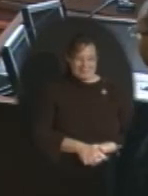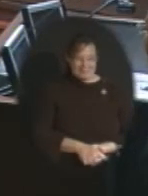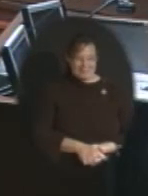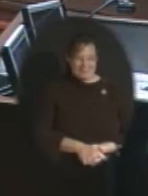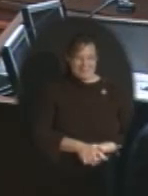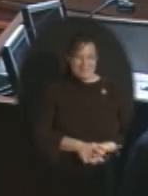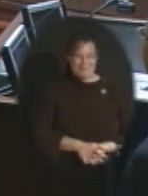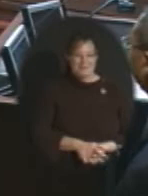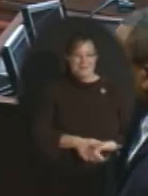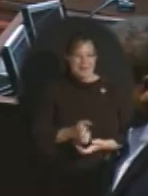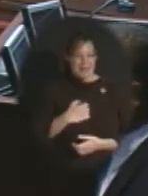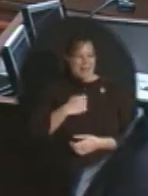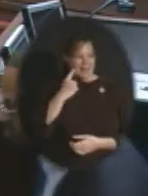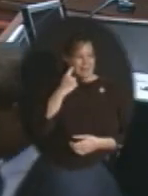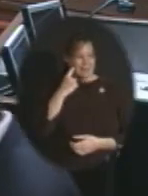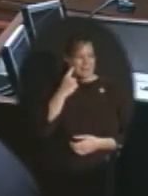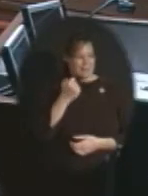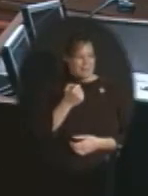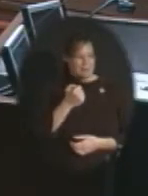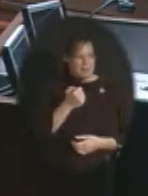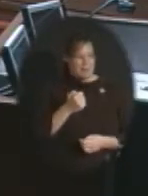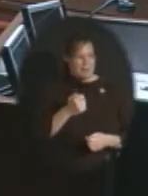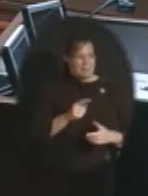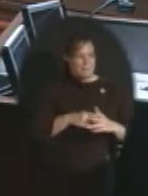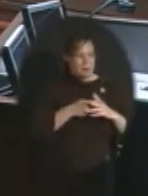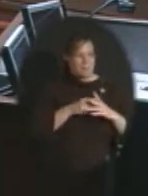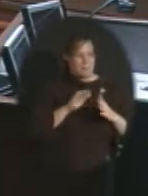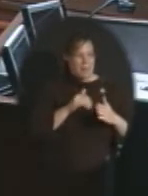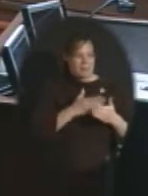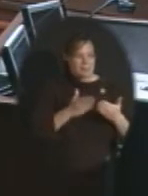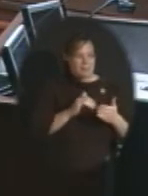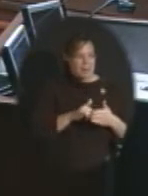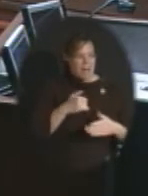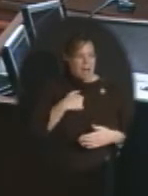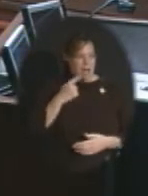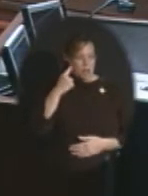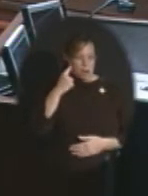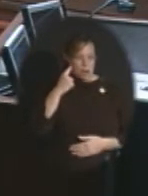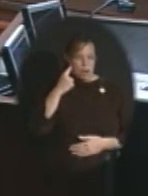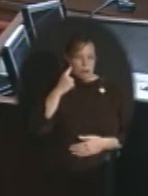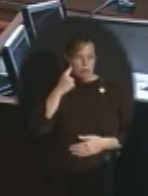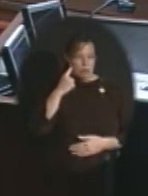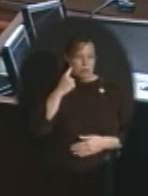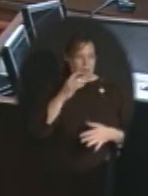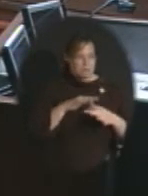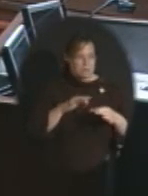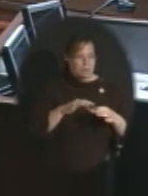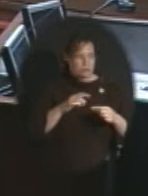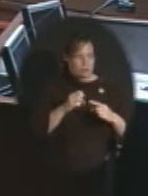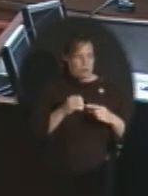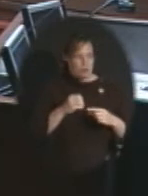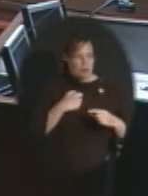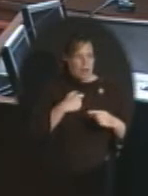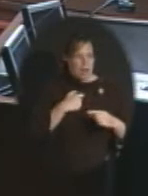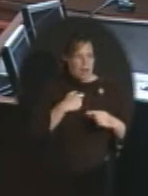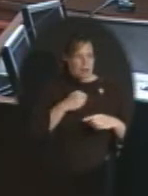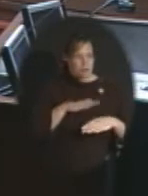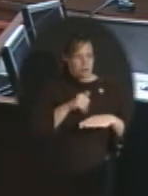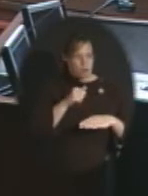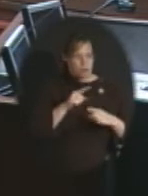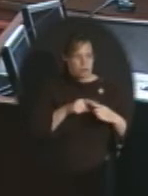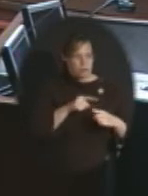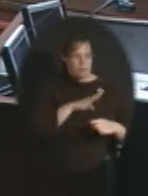think this was a little bit prompted by something that I had heard. It was brought to my attention, so I just called to the